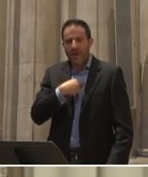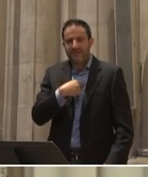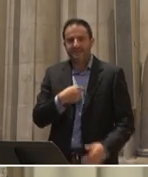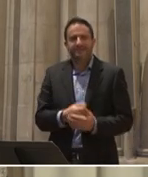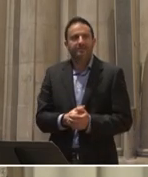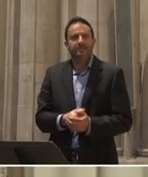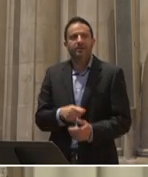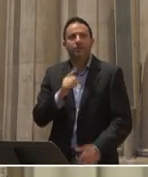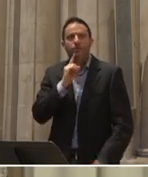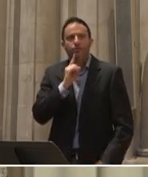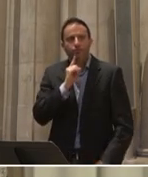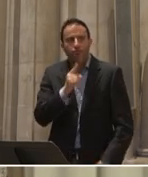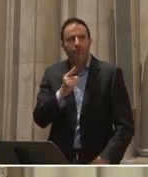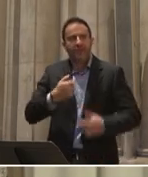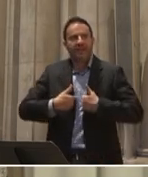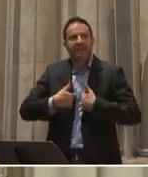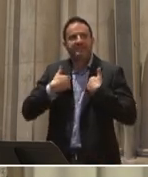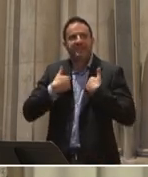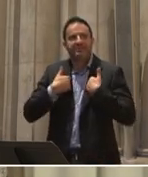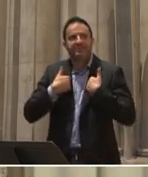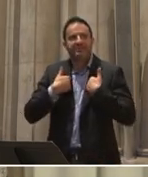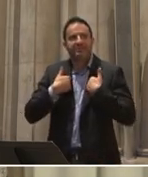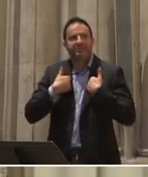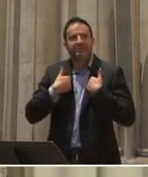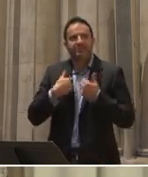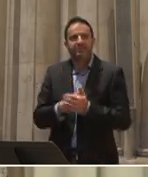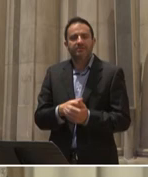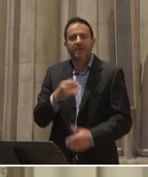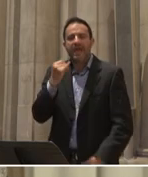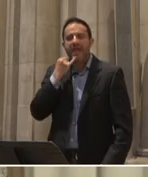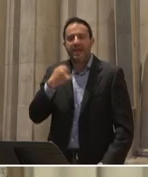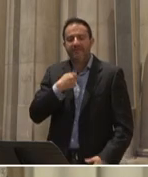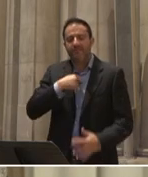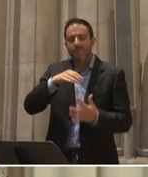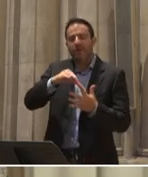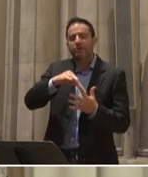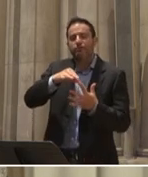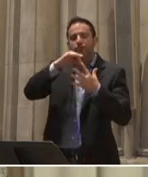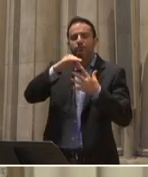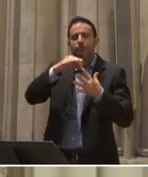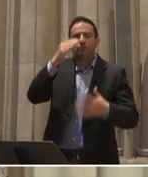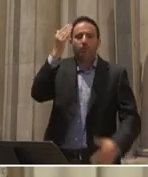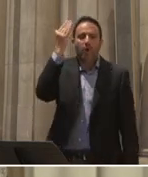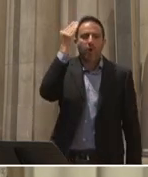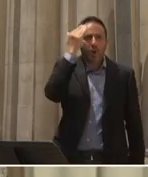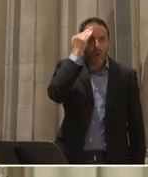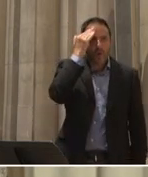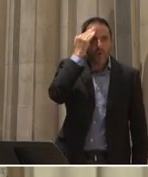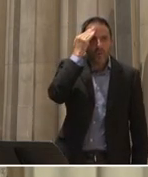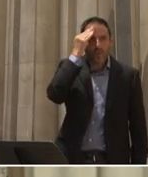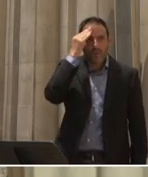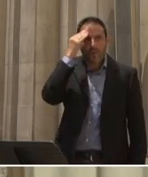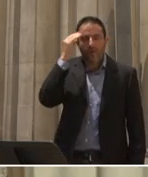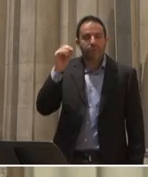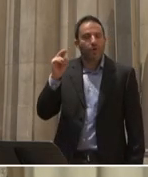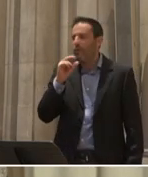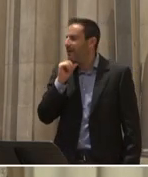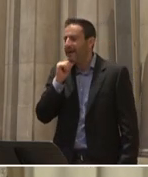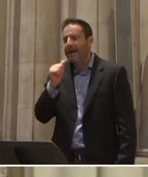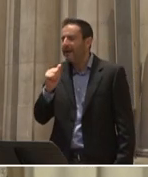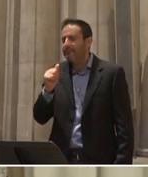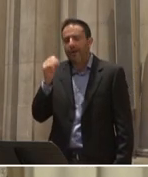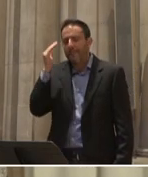The truth exists, whether we choose to know it or not.